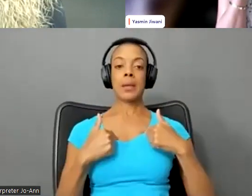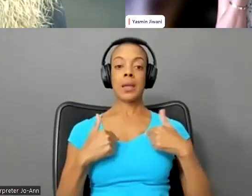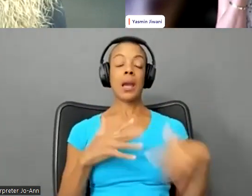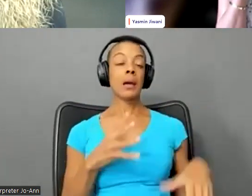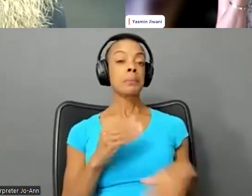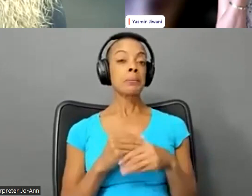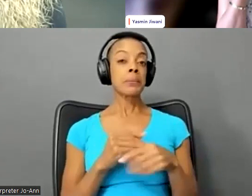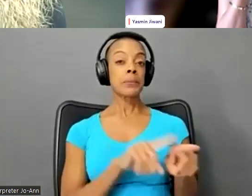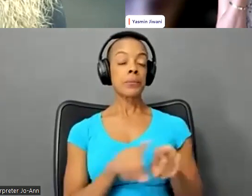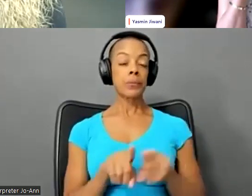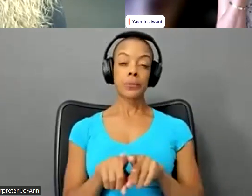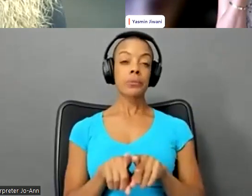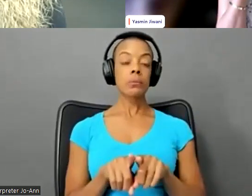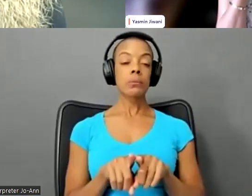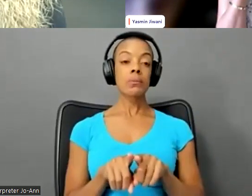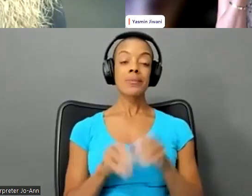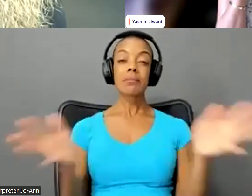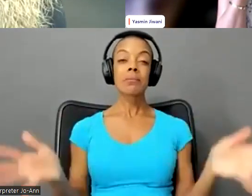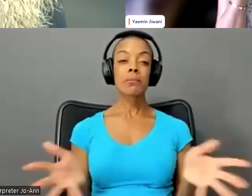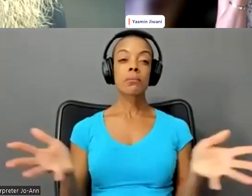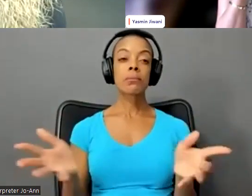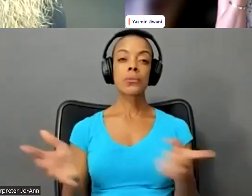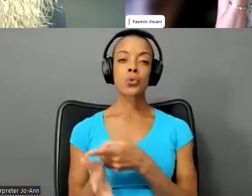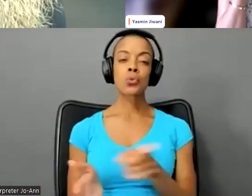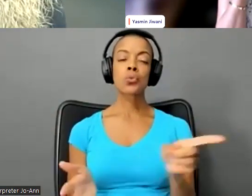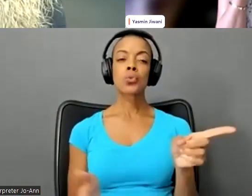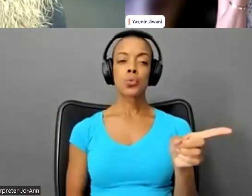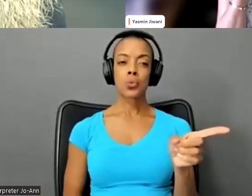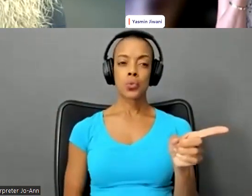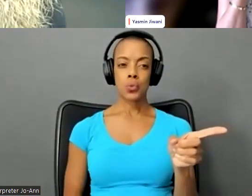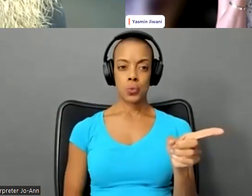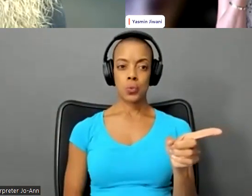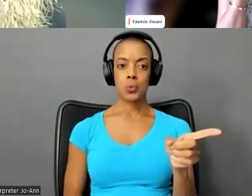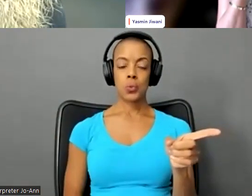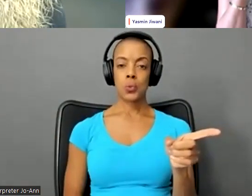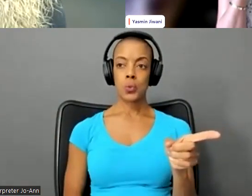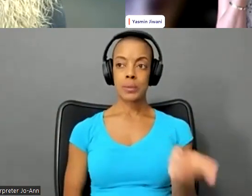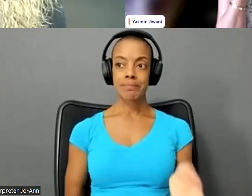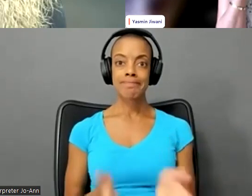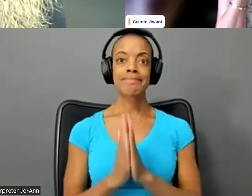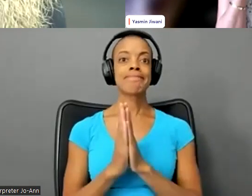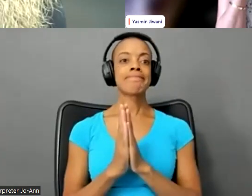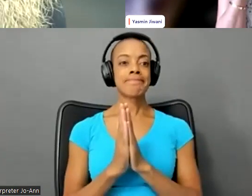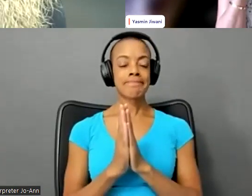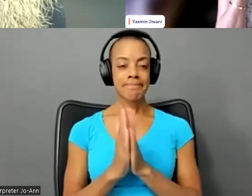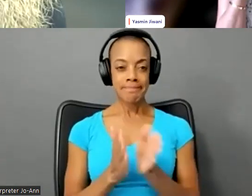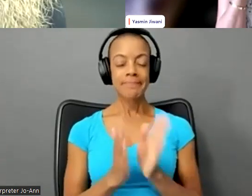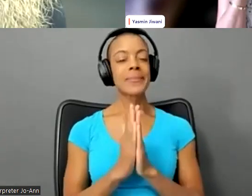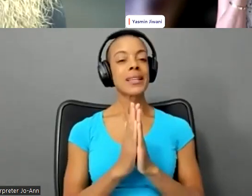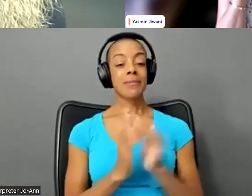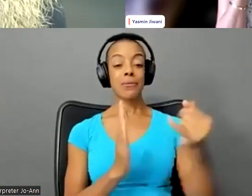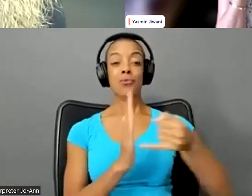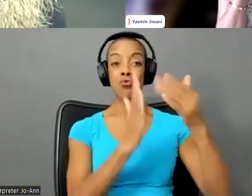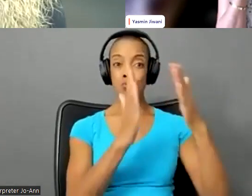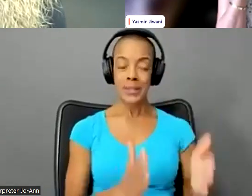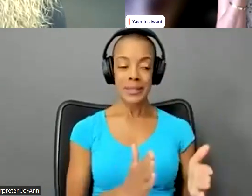to encourage you to appeal explicitly to the humanity of the journalists that you're dealing with. Most